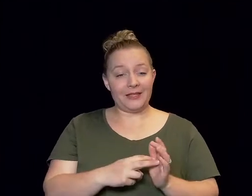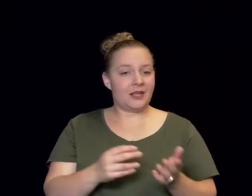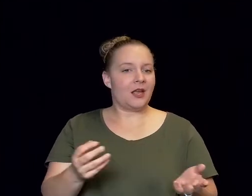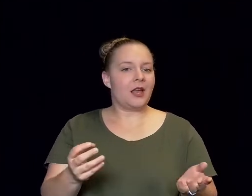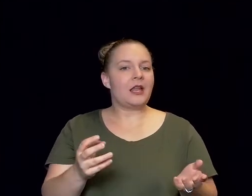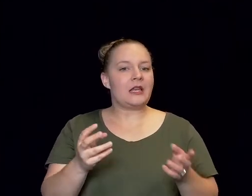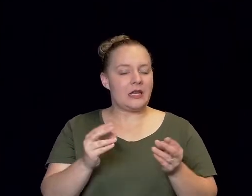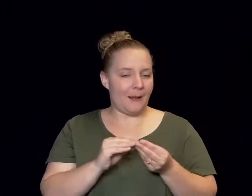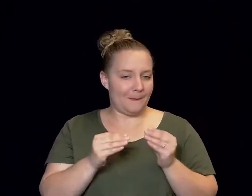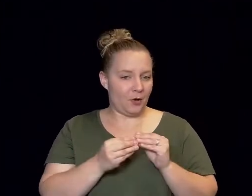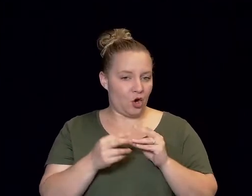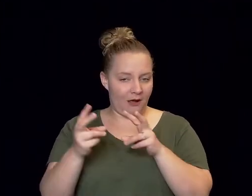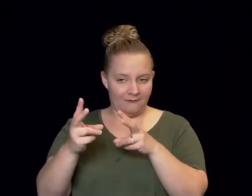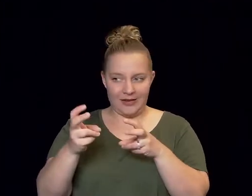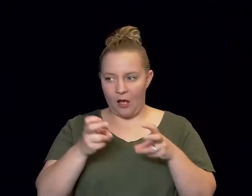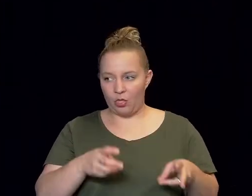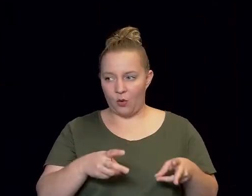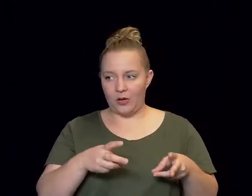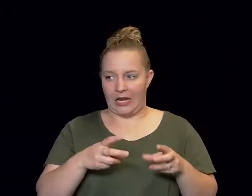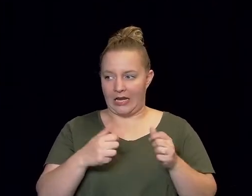games,